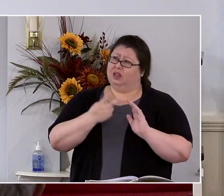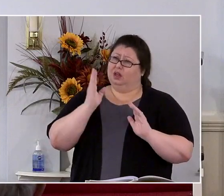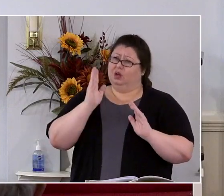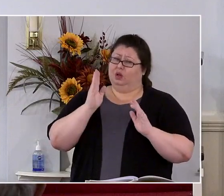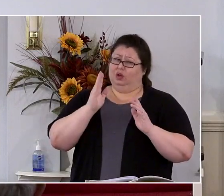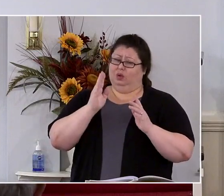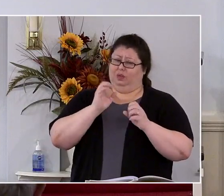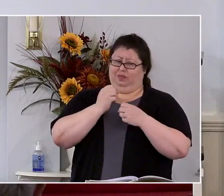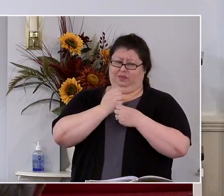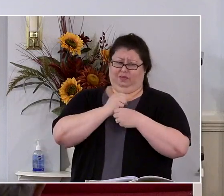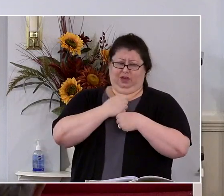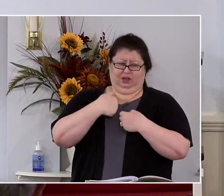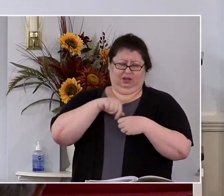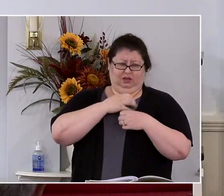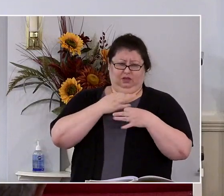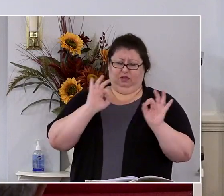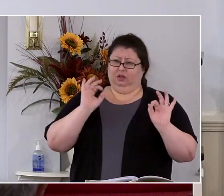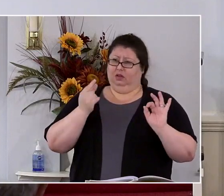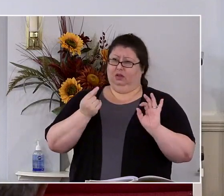you will be made free?"